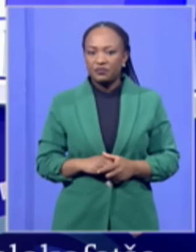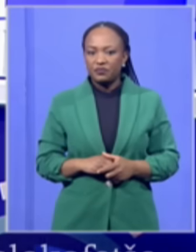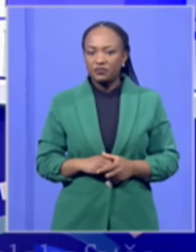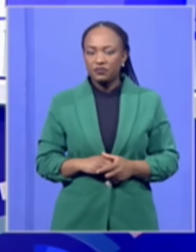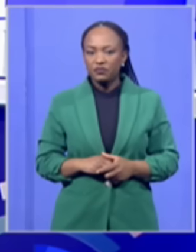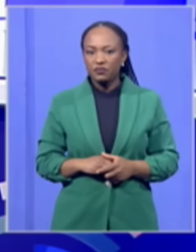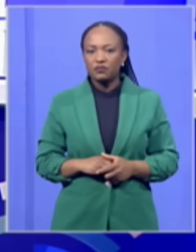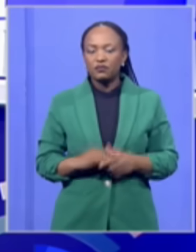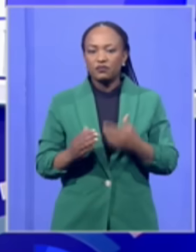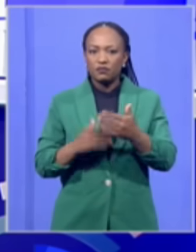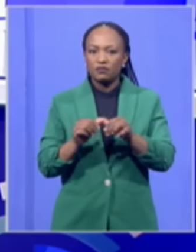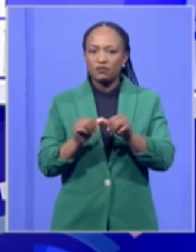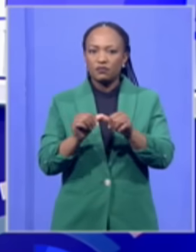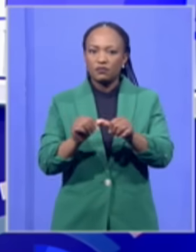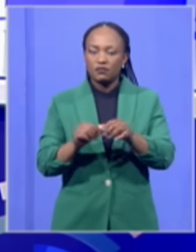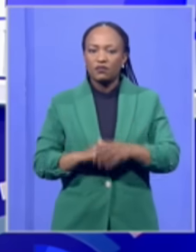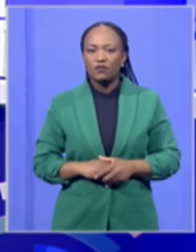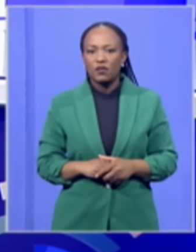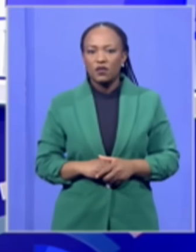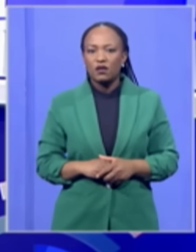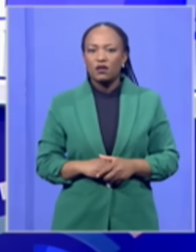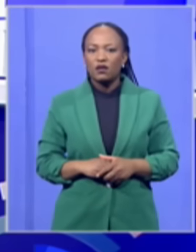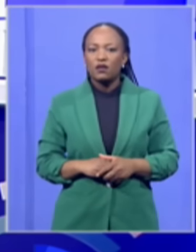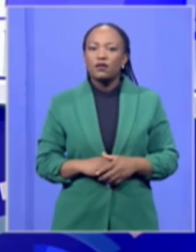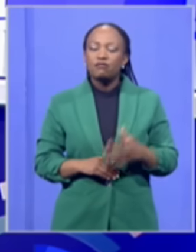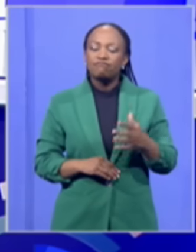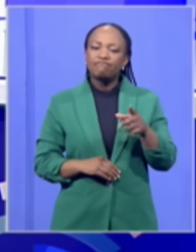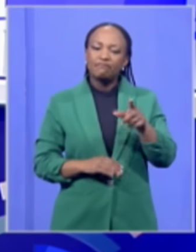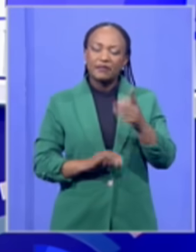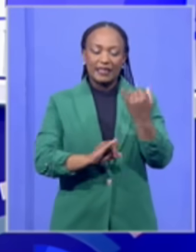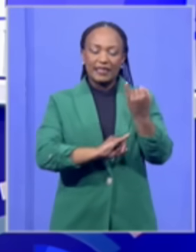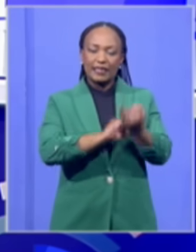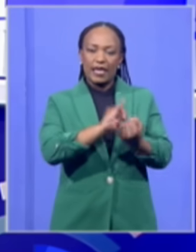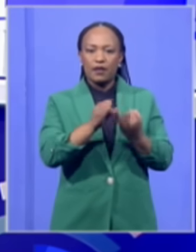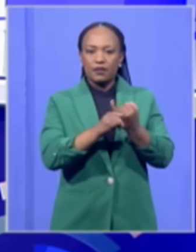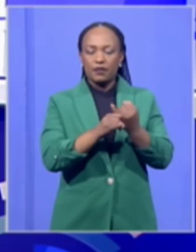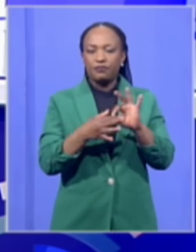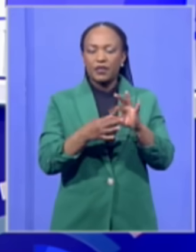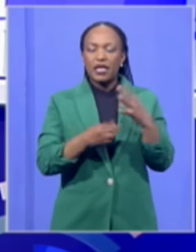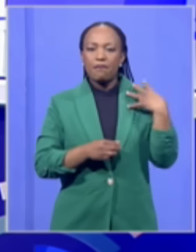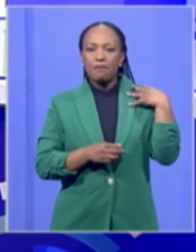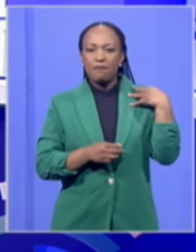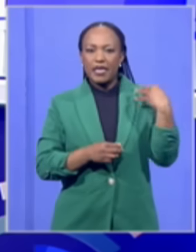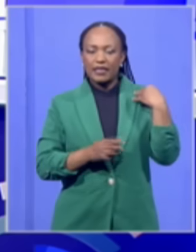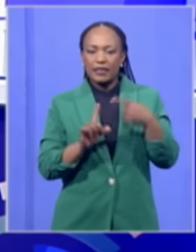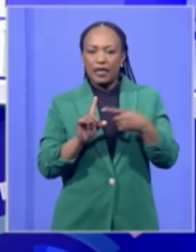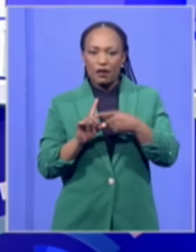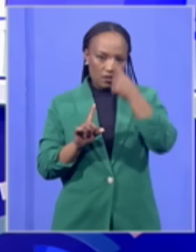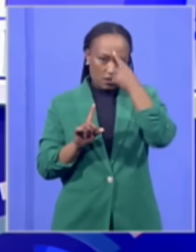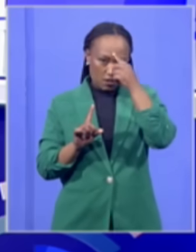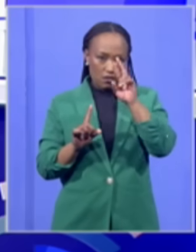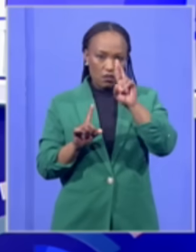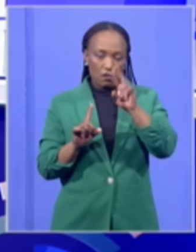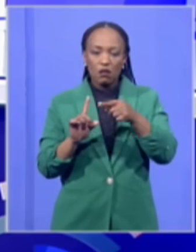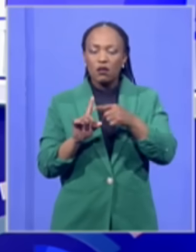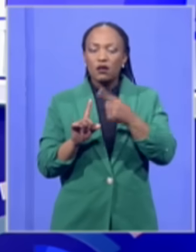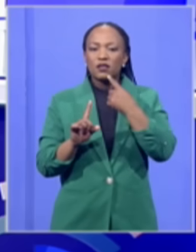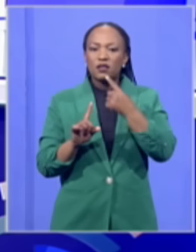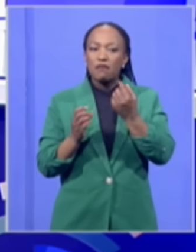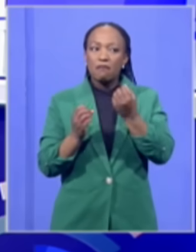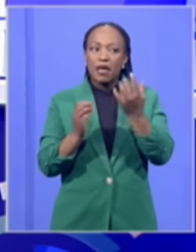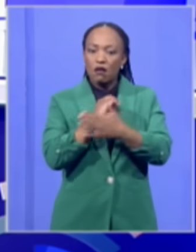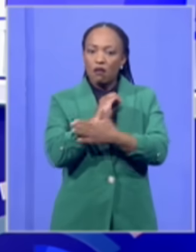Re gatela pele tona ya dikamano tša boditšhabatšhaba le tirišano Ronald Lamola o re dipanka tša tlhabollo ya dinaga tše dintši di na le